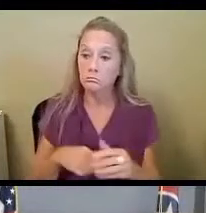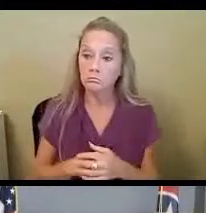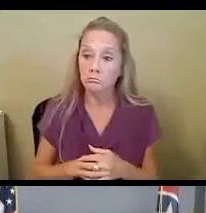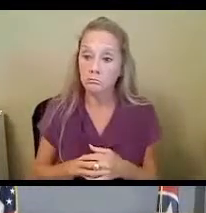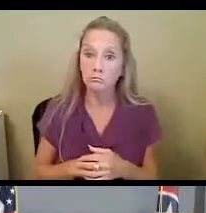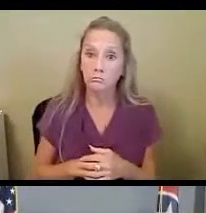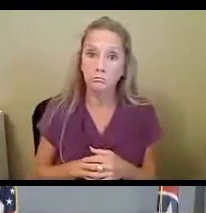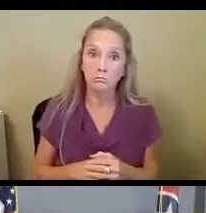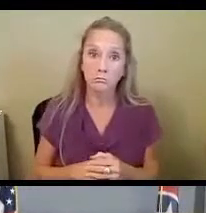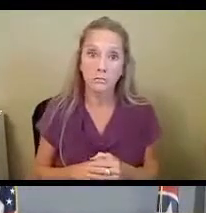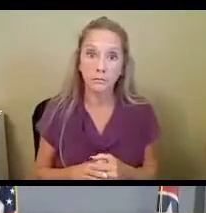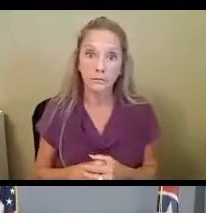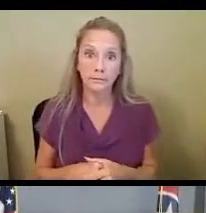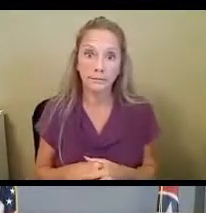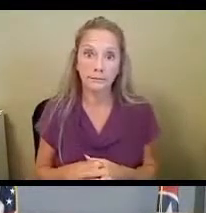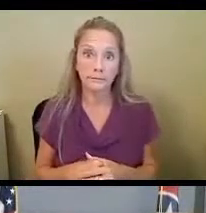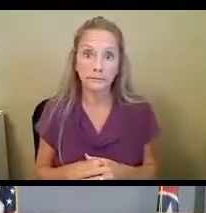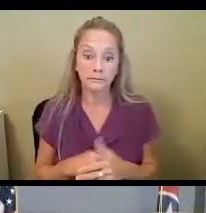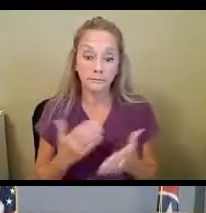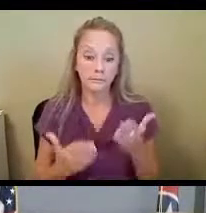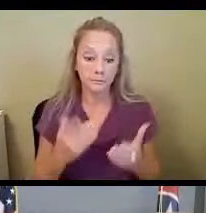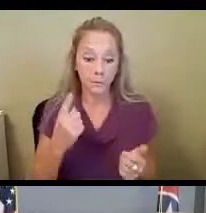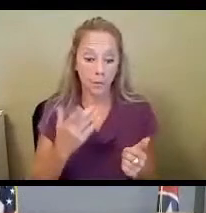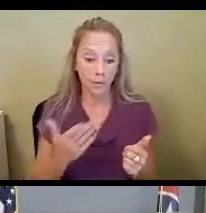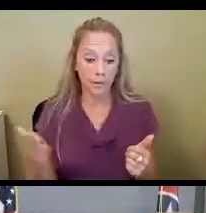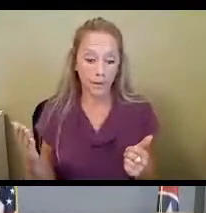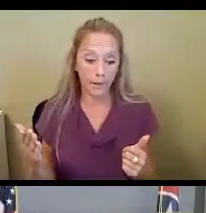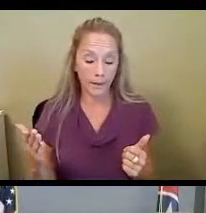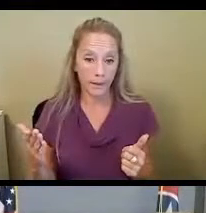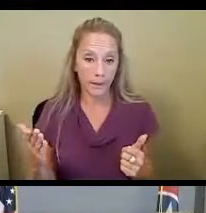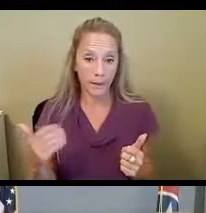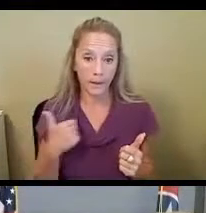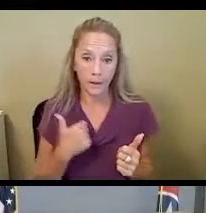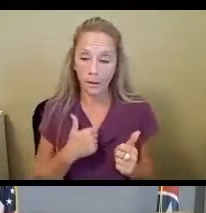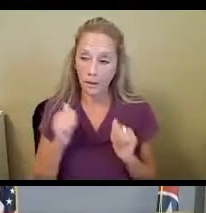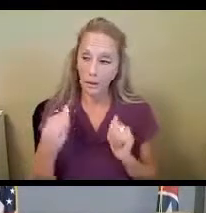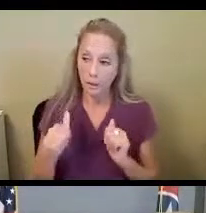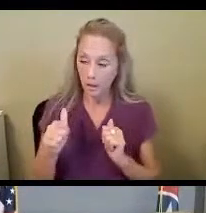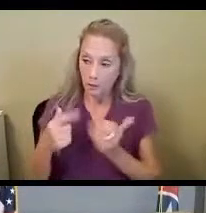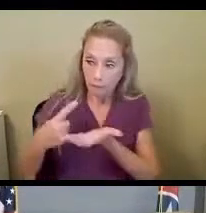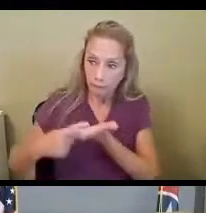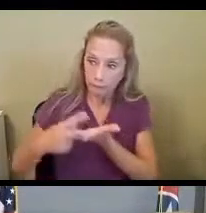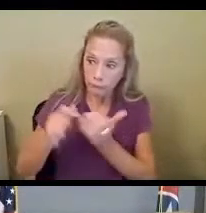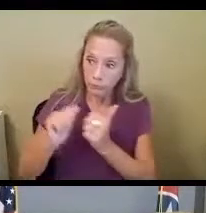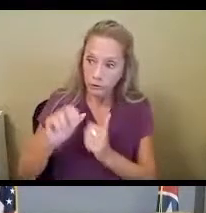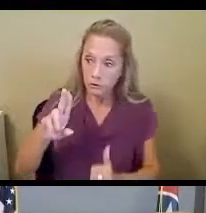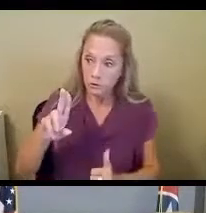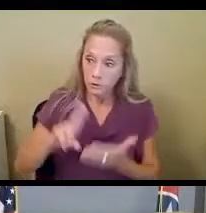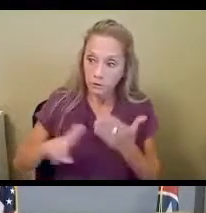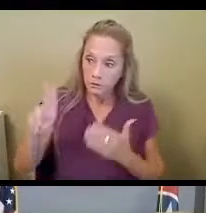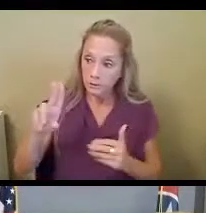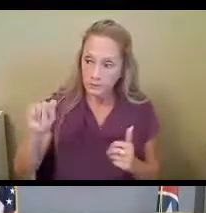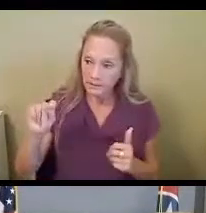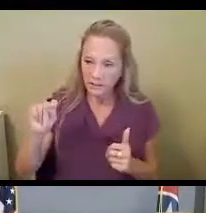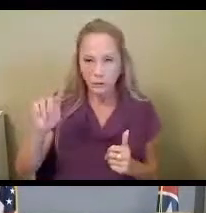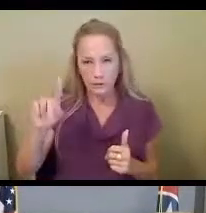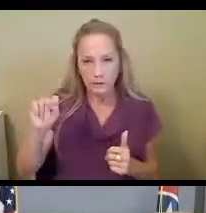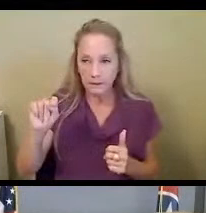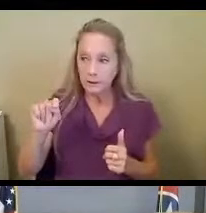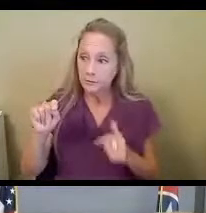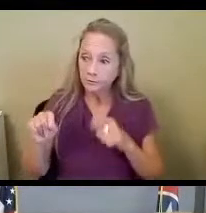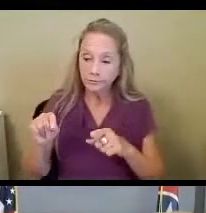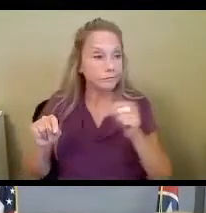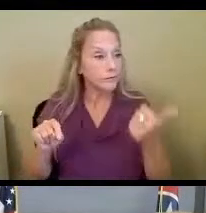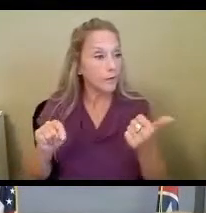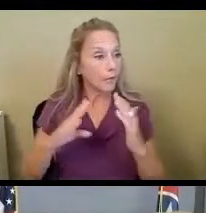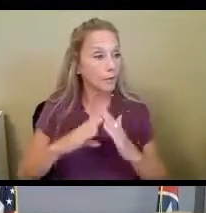that we might try to powwow with the university on, and maybe even the city and others, about how can